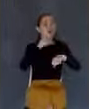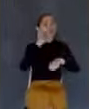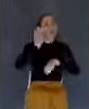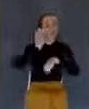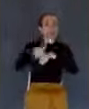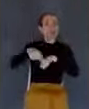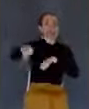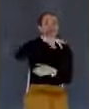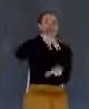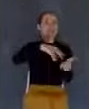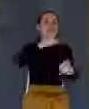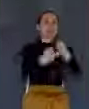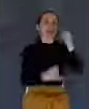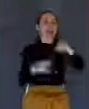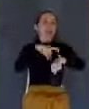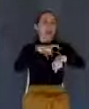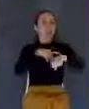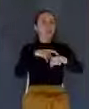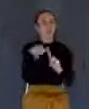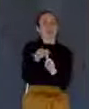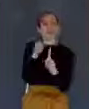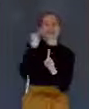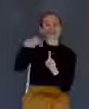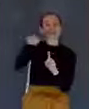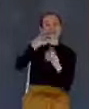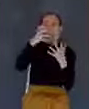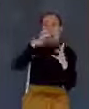Unless, of course, you don't want to go home. You can sit here the rest.